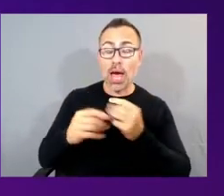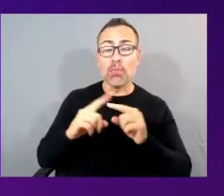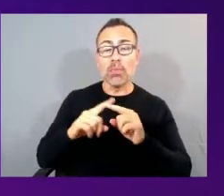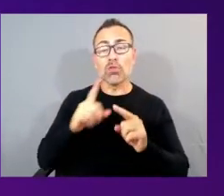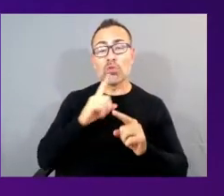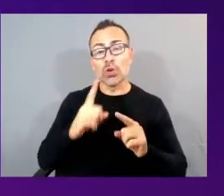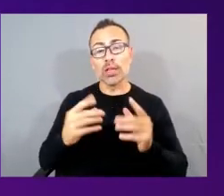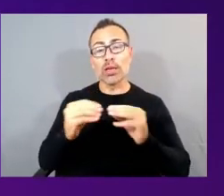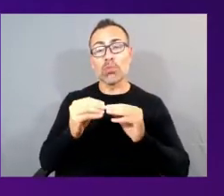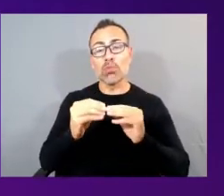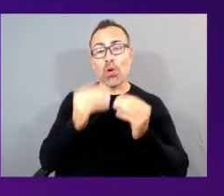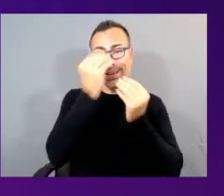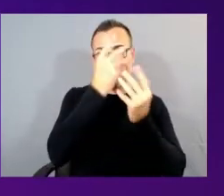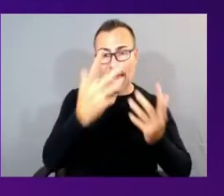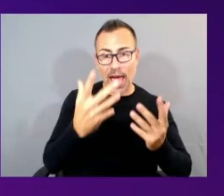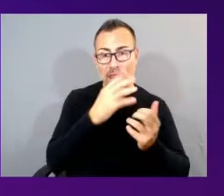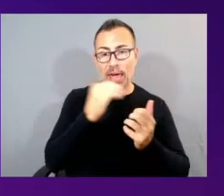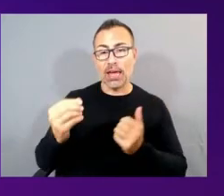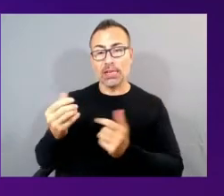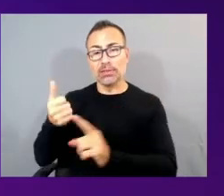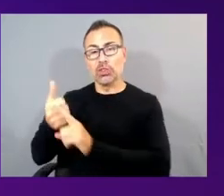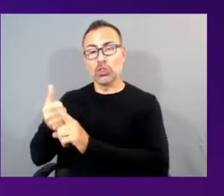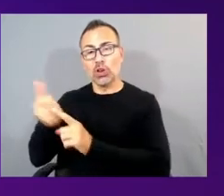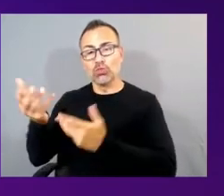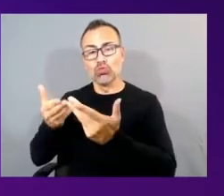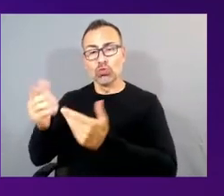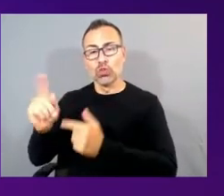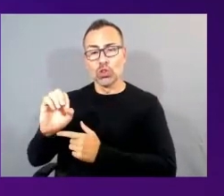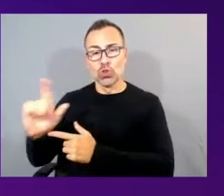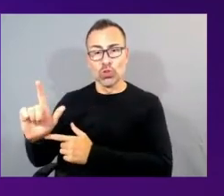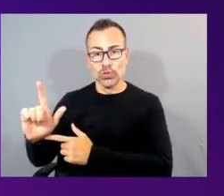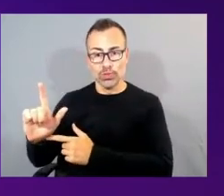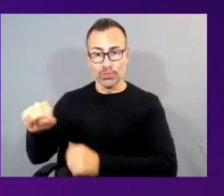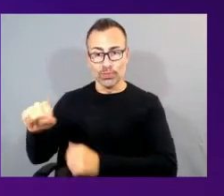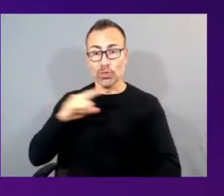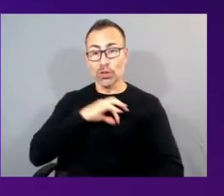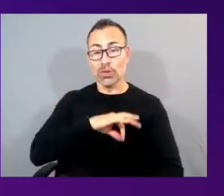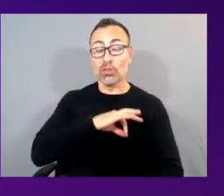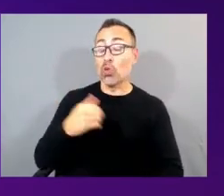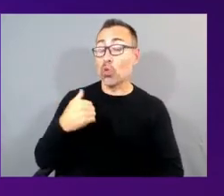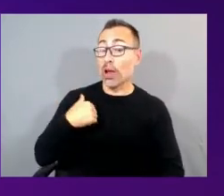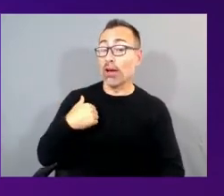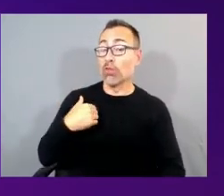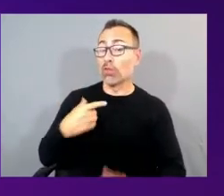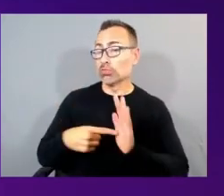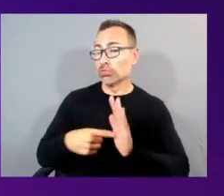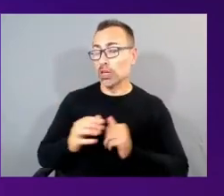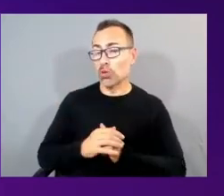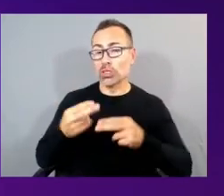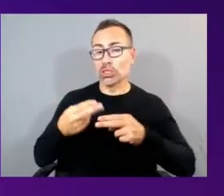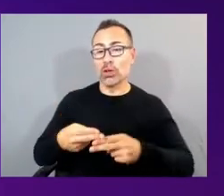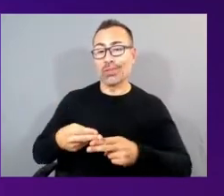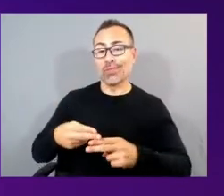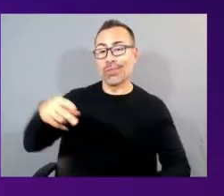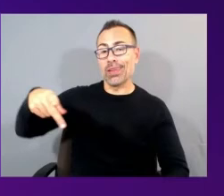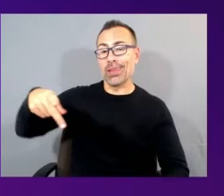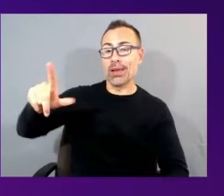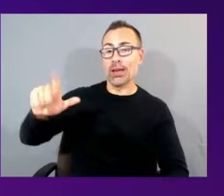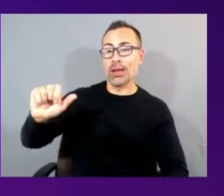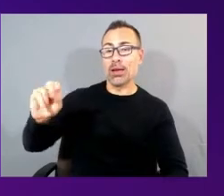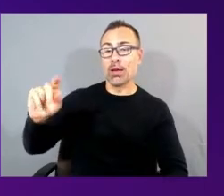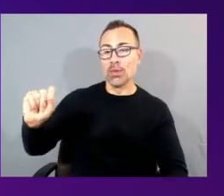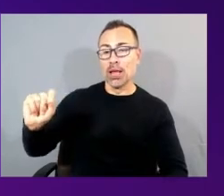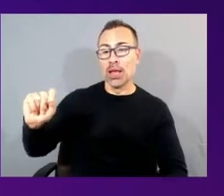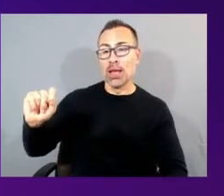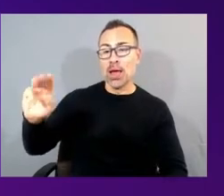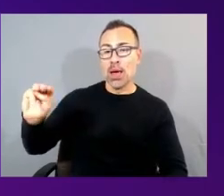tools are the main benefits. We have, for example, a plant manager. He immediately built 8 dashboards when he got